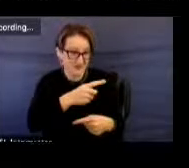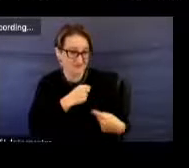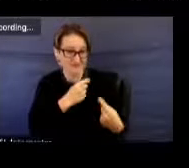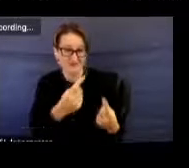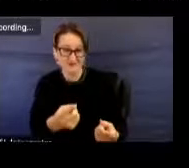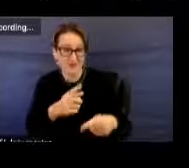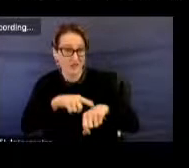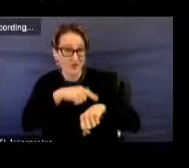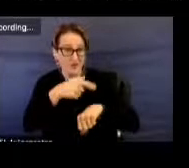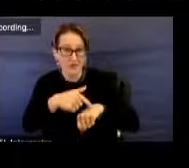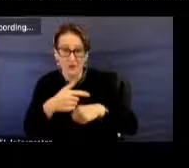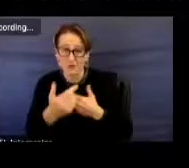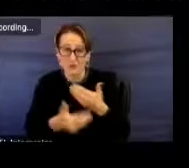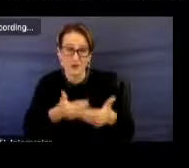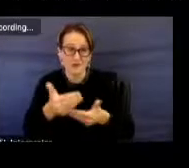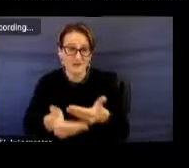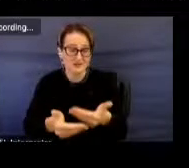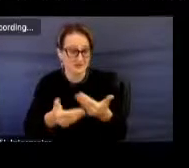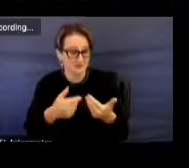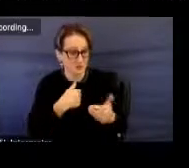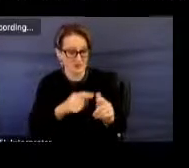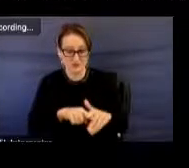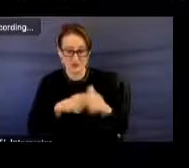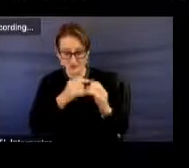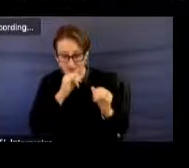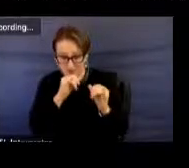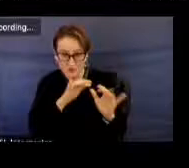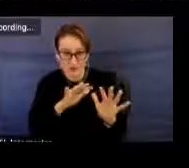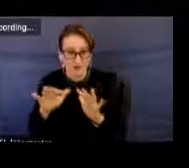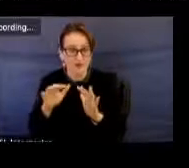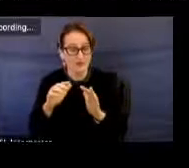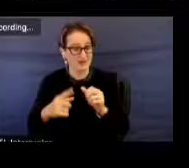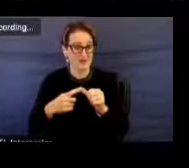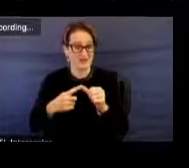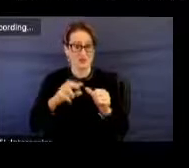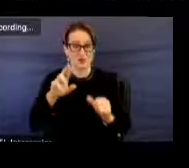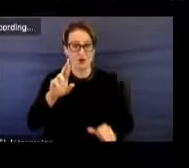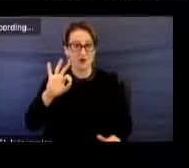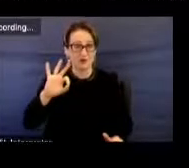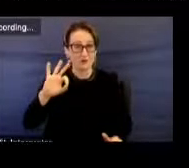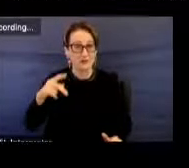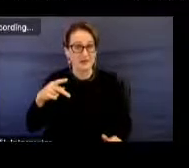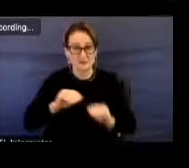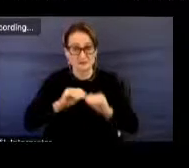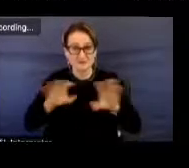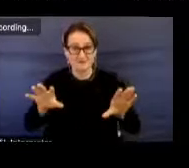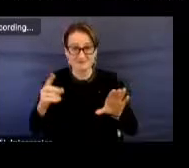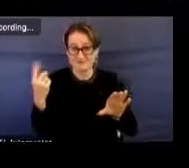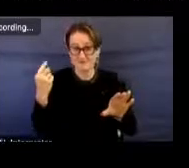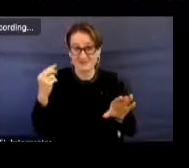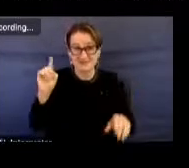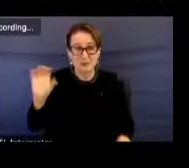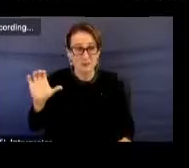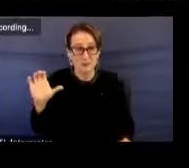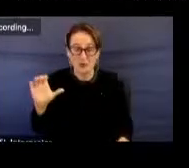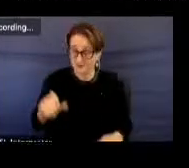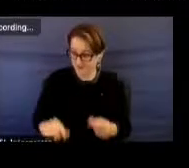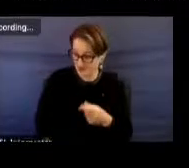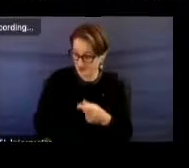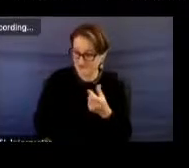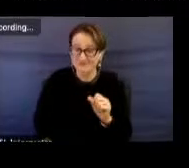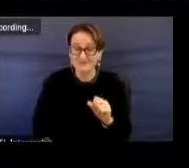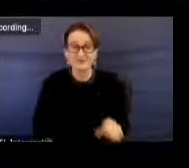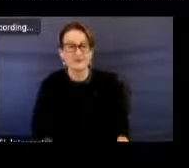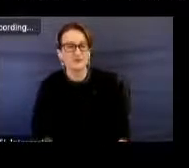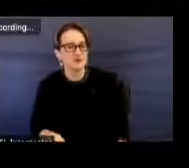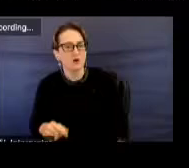engaging in this a very long time ago. I mean, the initial RFPs went out in, what was it, December, Commissioner? Yes. So it